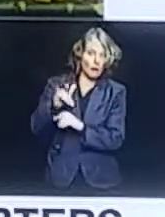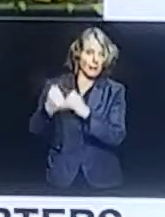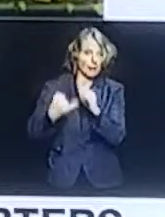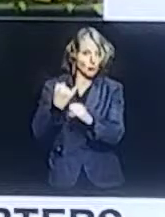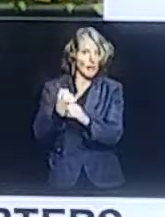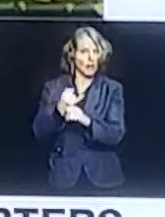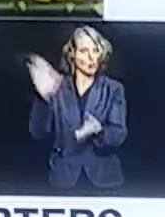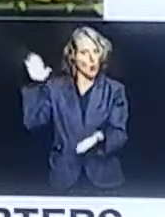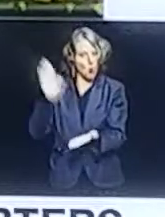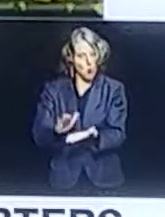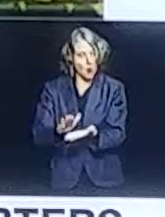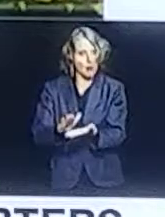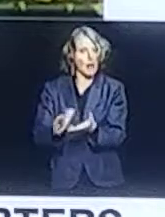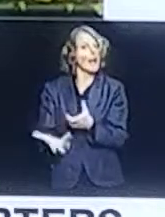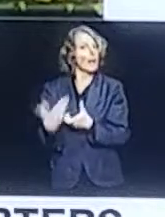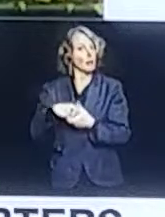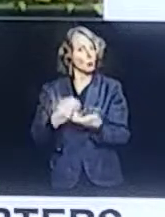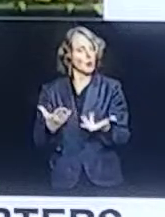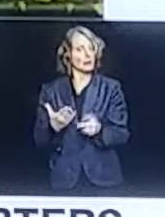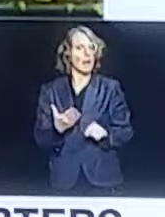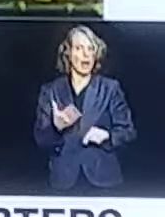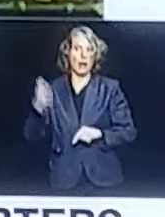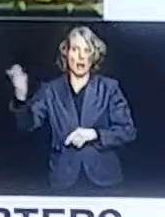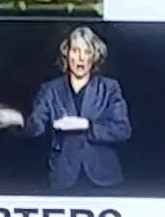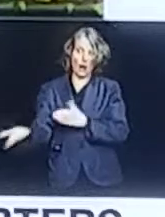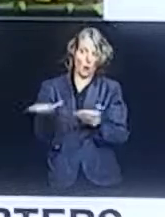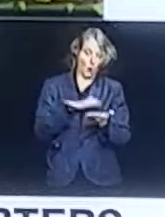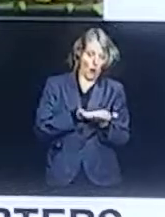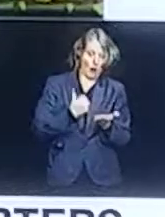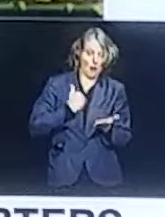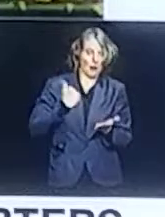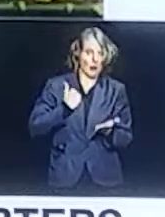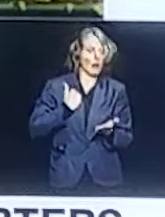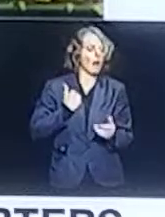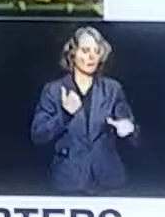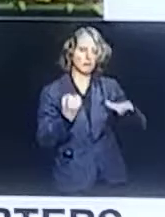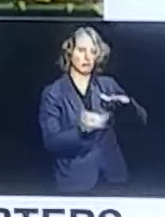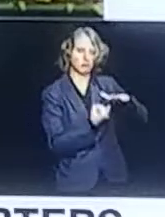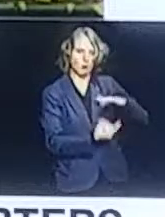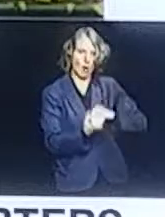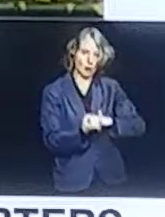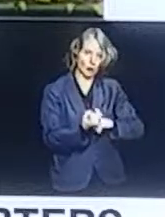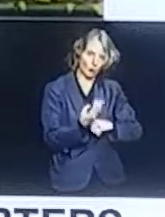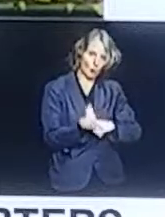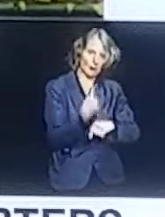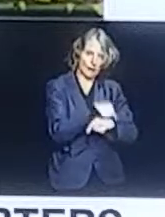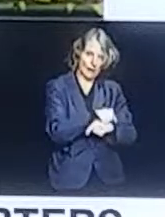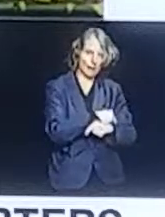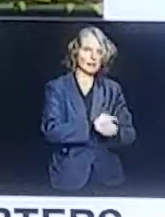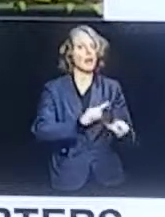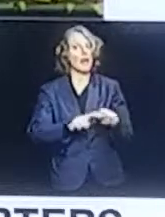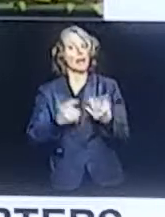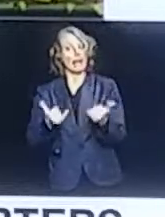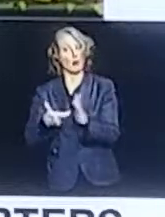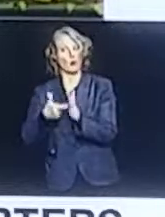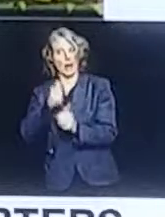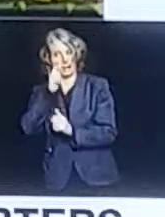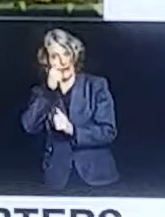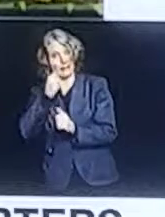including by imposing mandatory quarantines for anyone returning to Canada, and now mandatory testing for